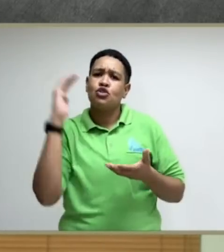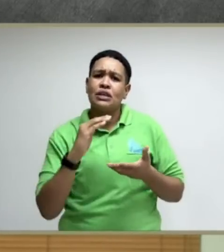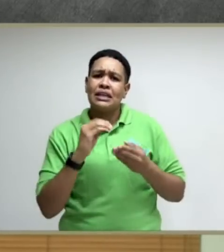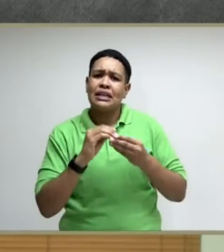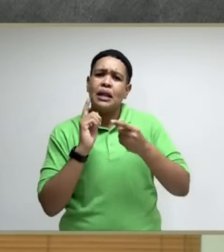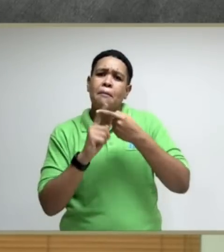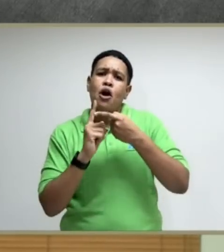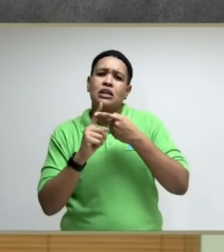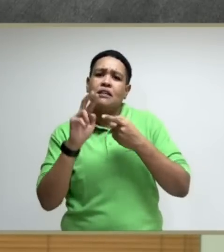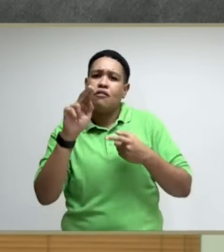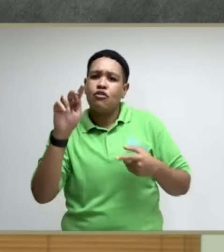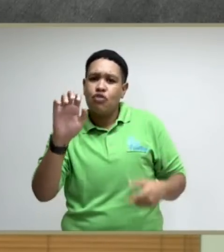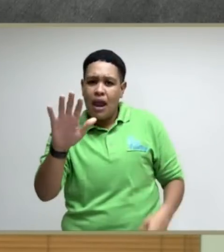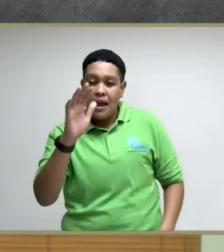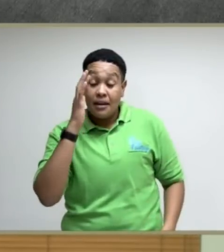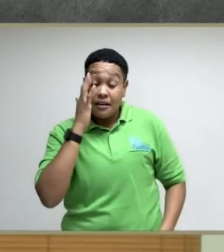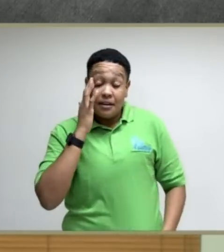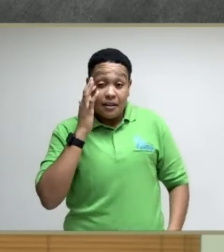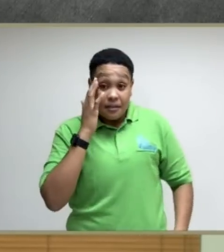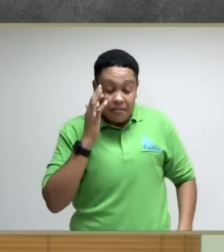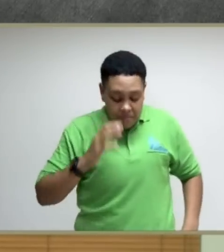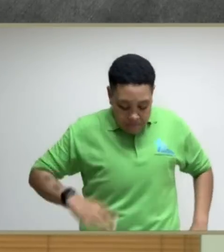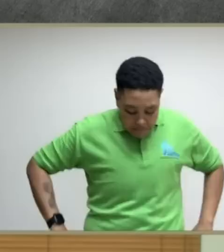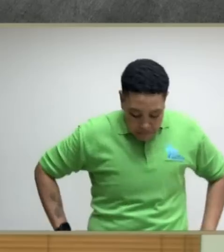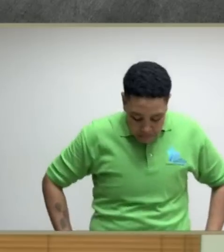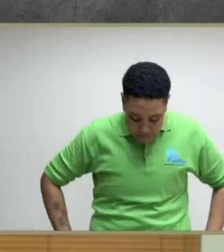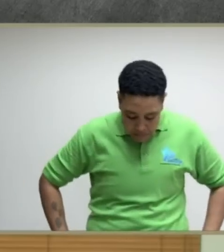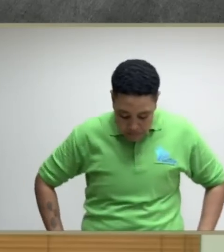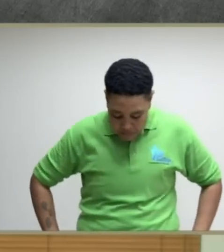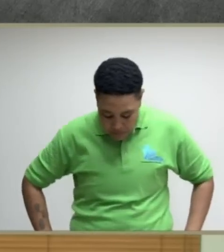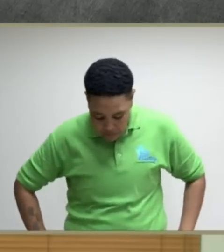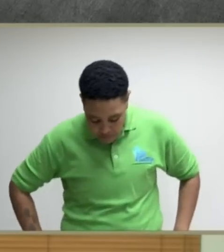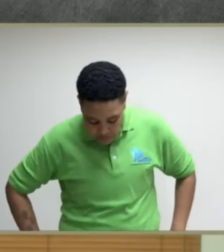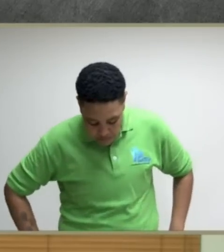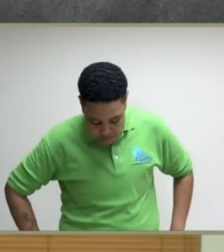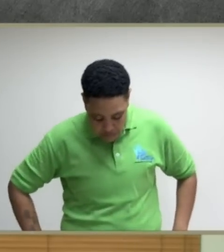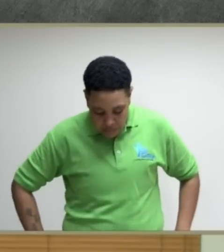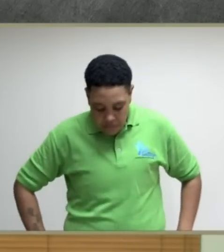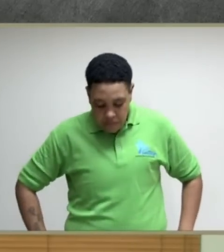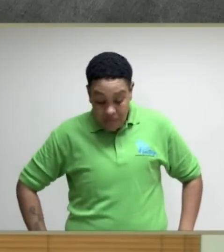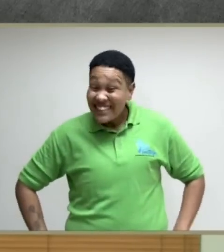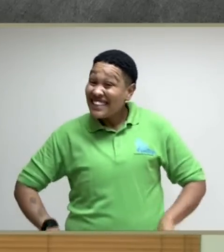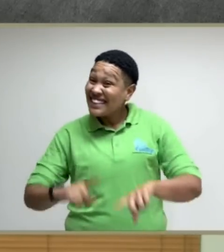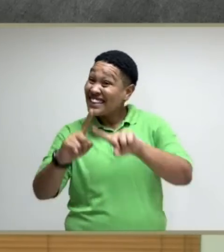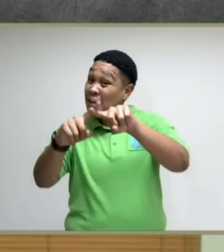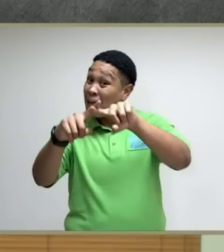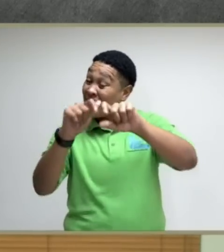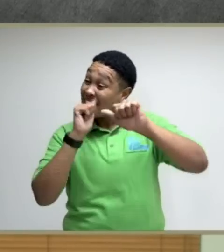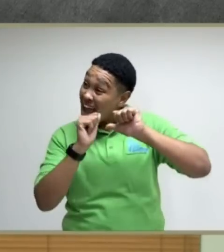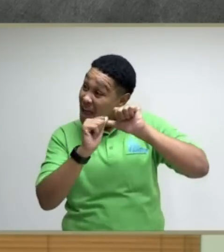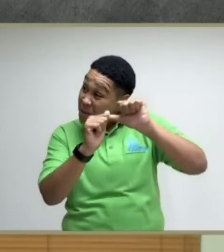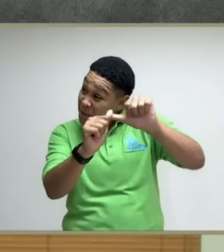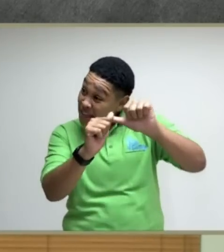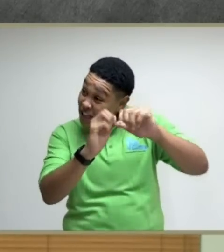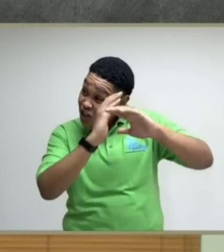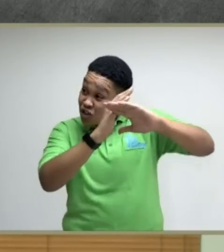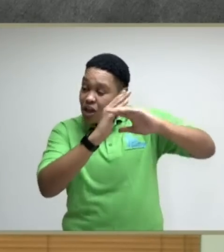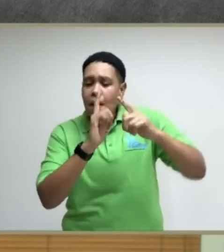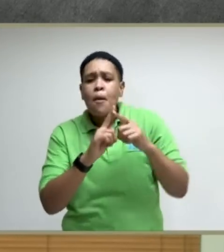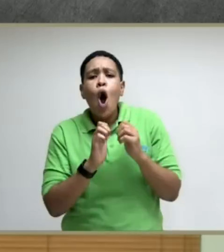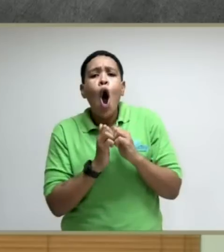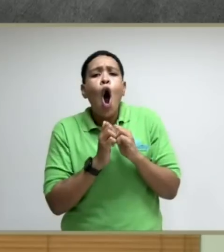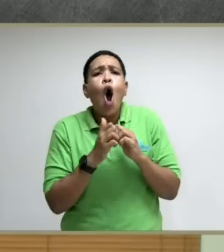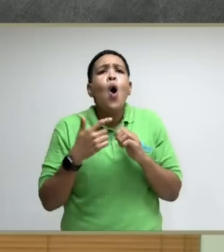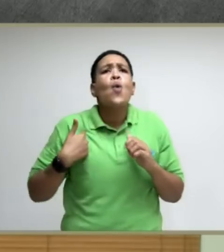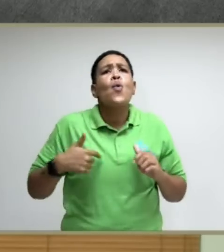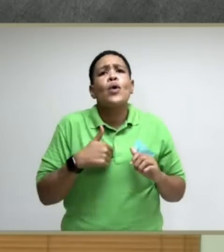positivity rate. It is dependent on maintaining some of these restrictions, as well as how it is that